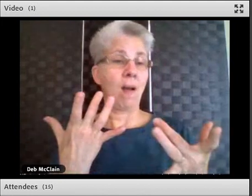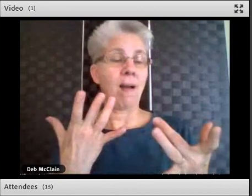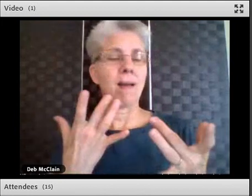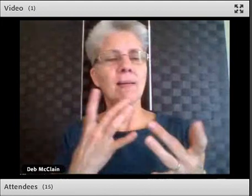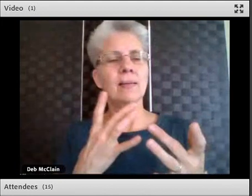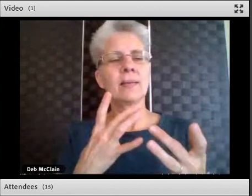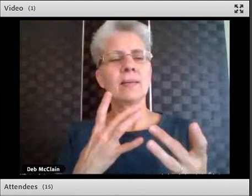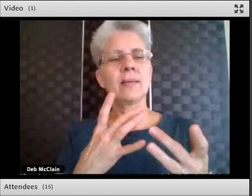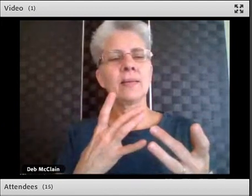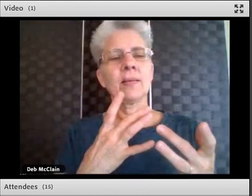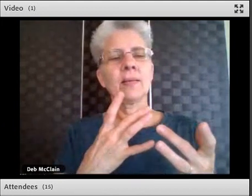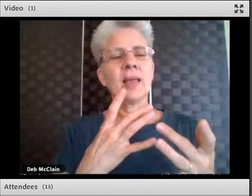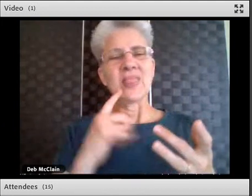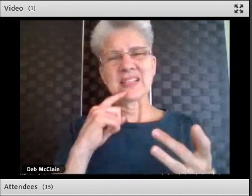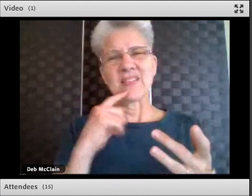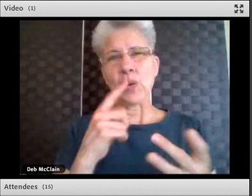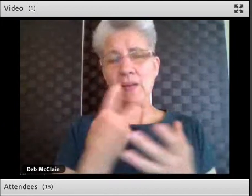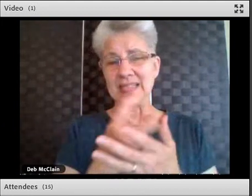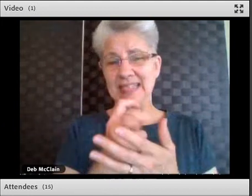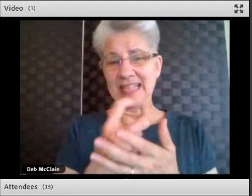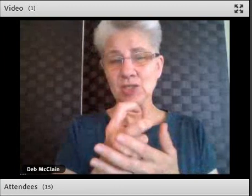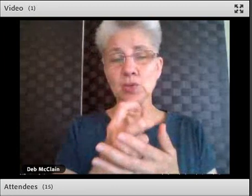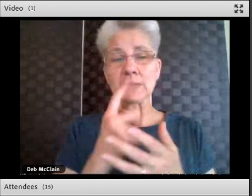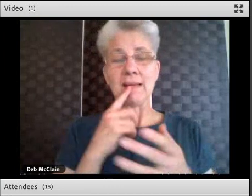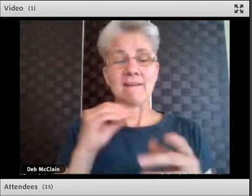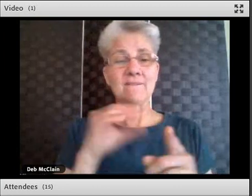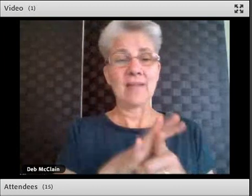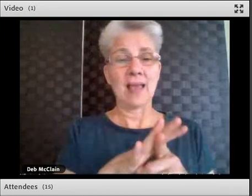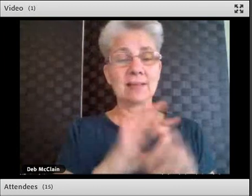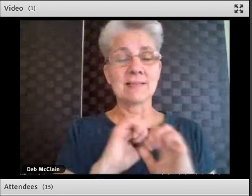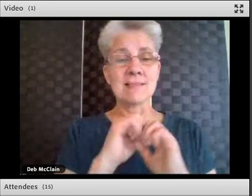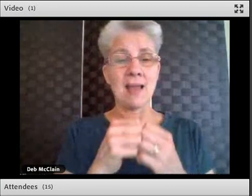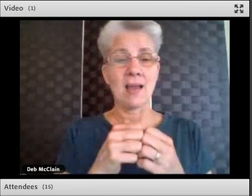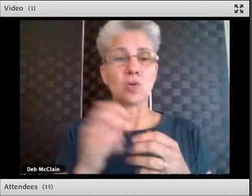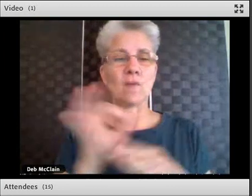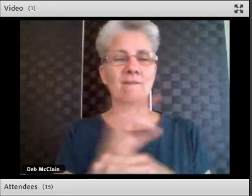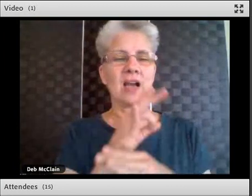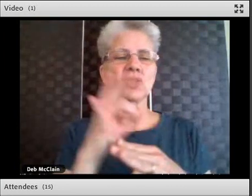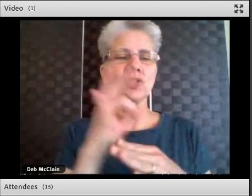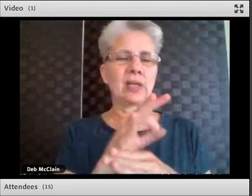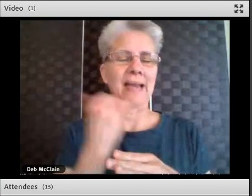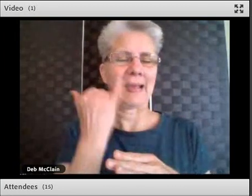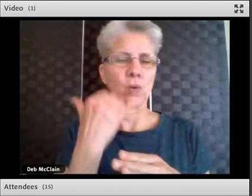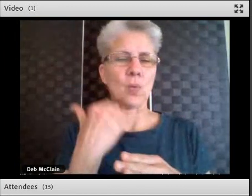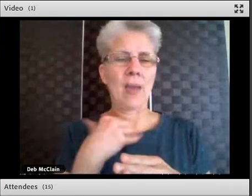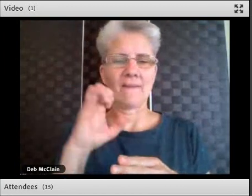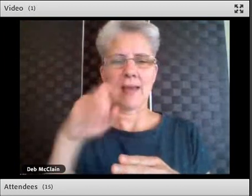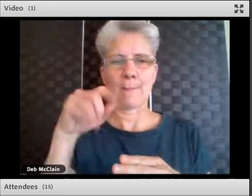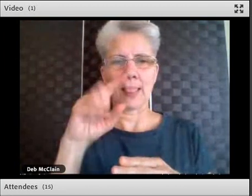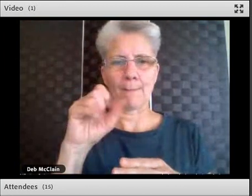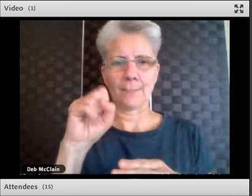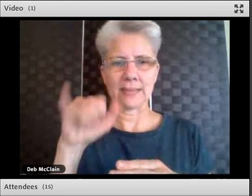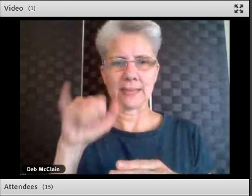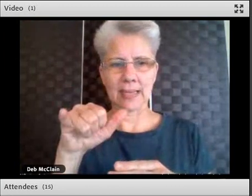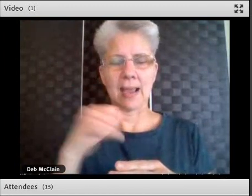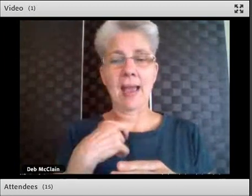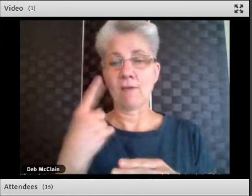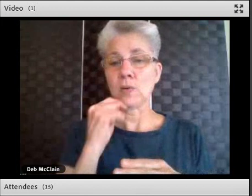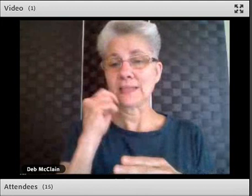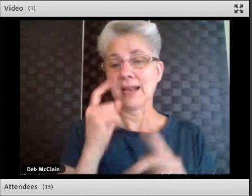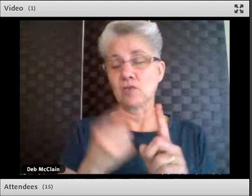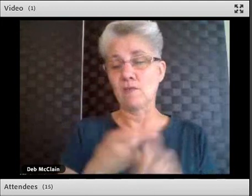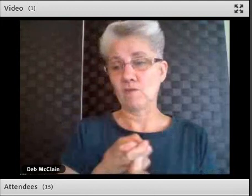the presence and severity of seizures can affect how you function if you have epilepsy. I have a